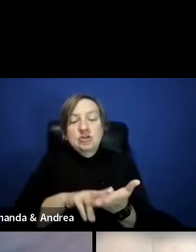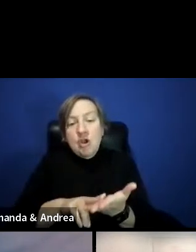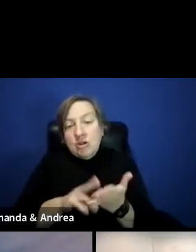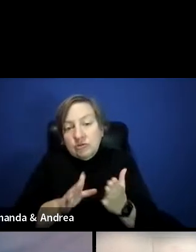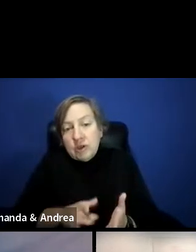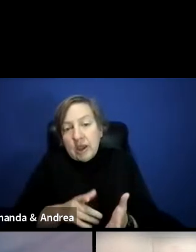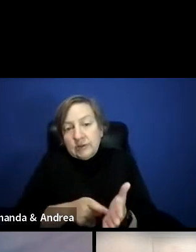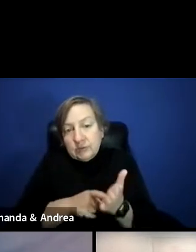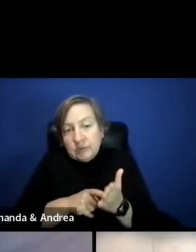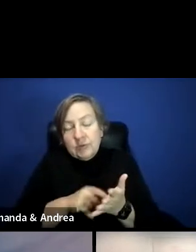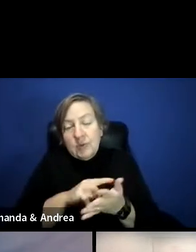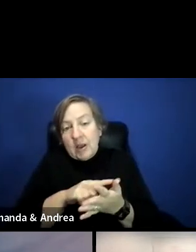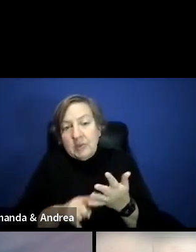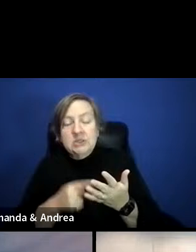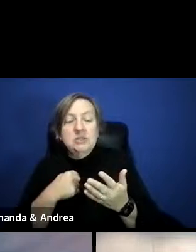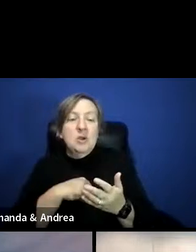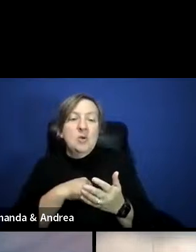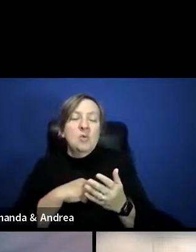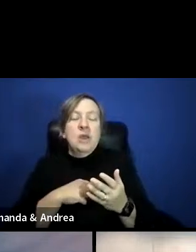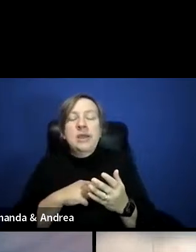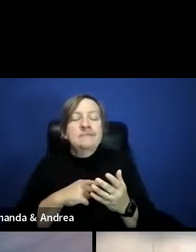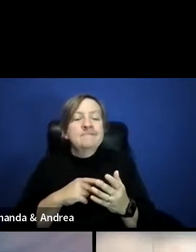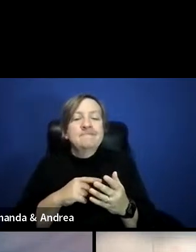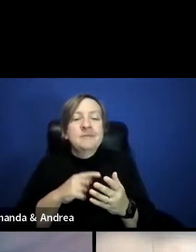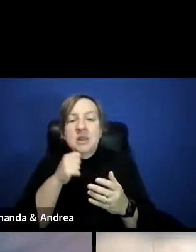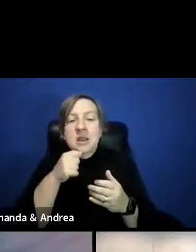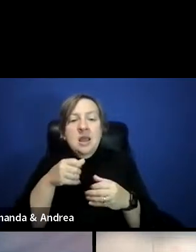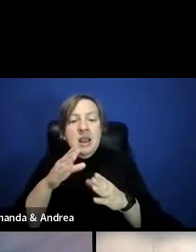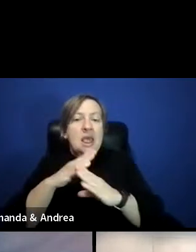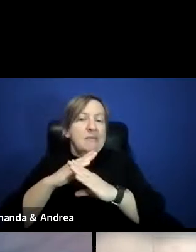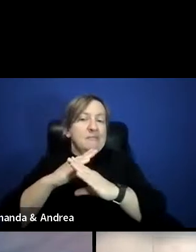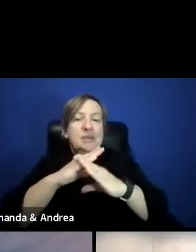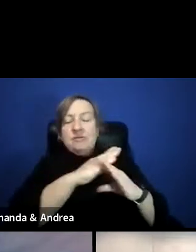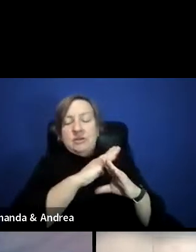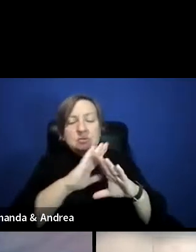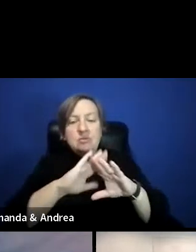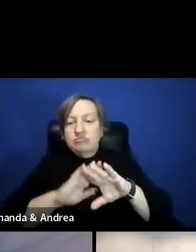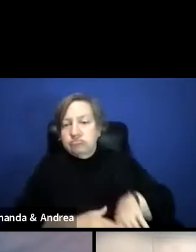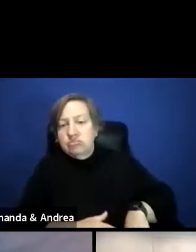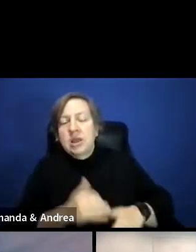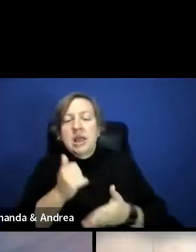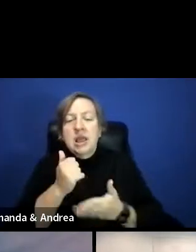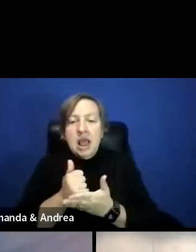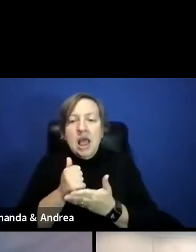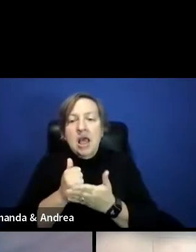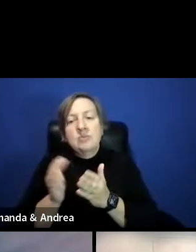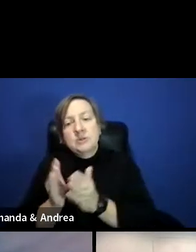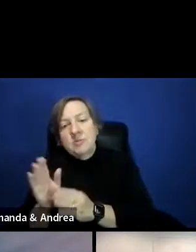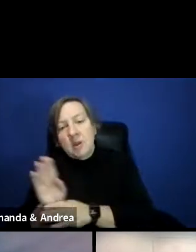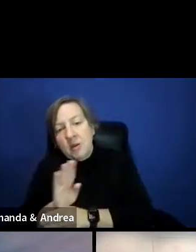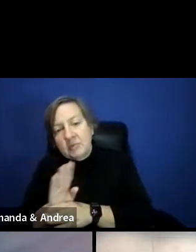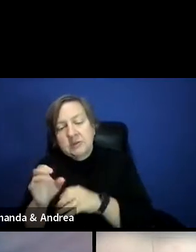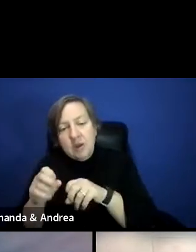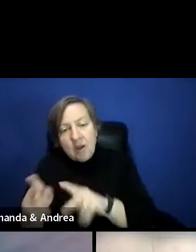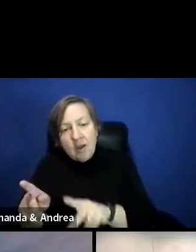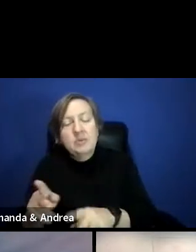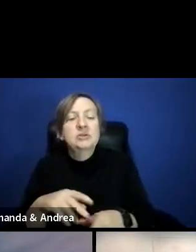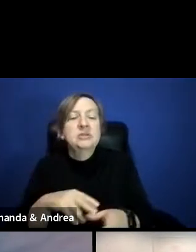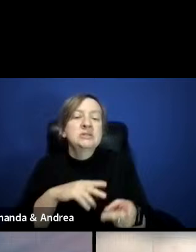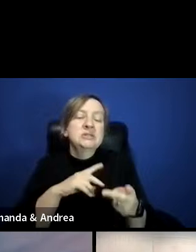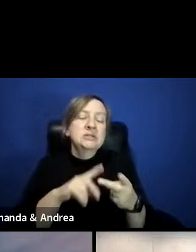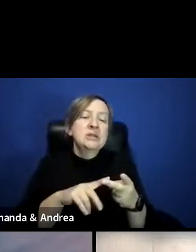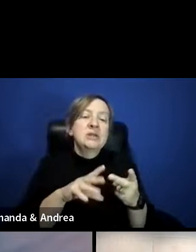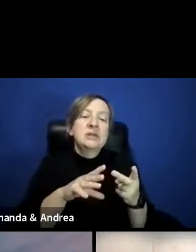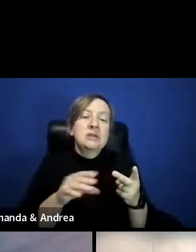specifications so that we're breaking down barriers early to help promote disadvantaged business enterprise opportunities. And then